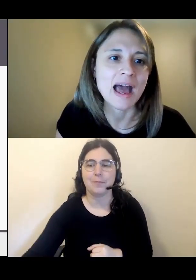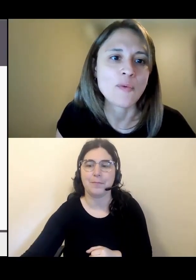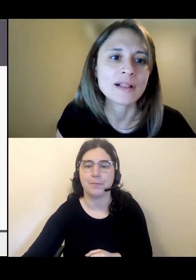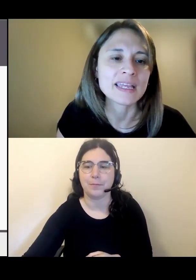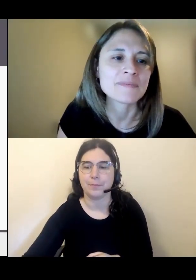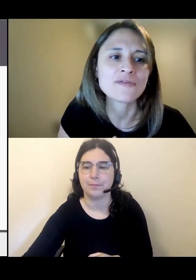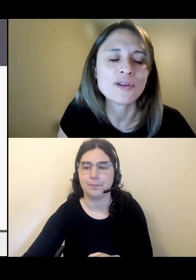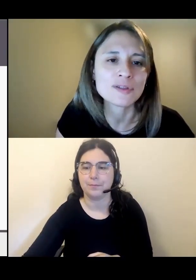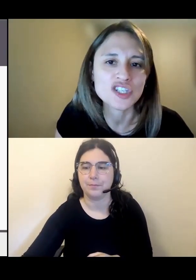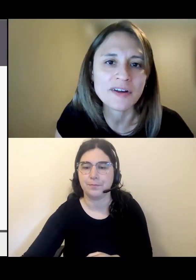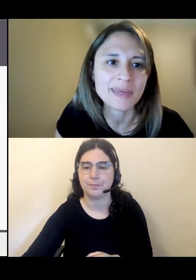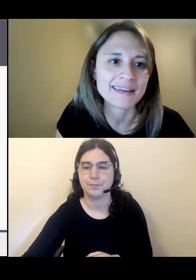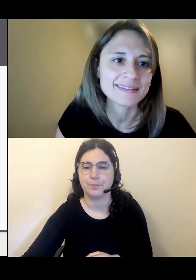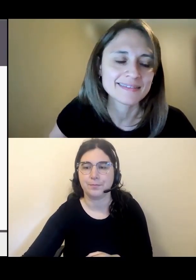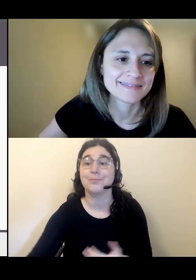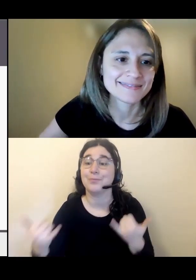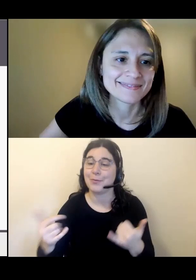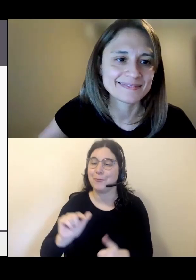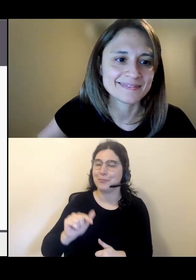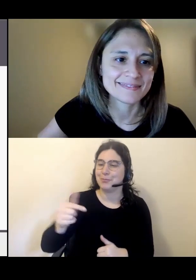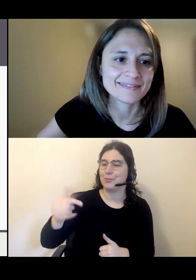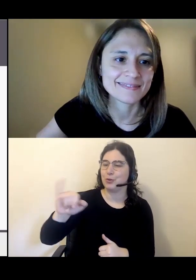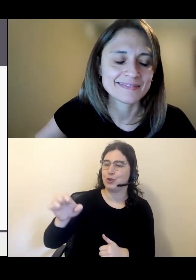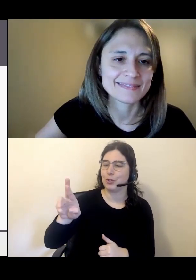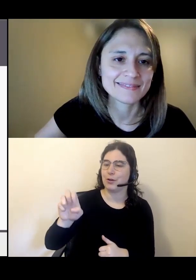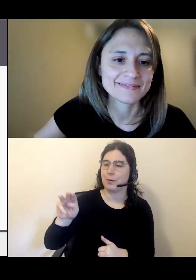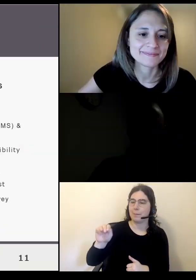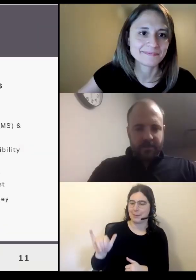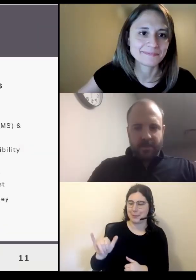I will give the floor to Jeremy.